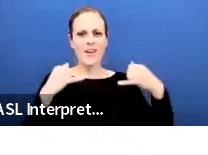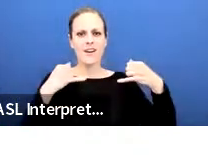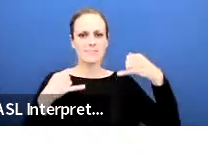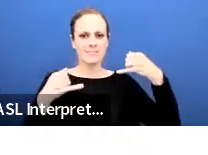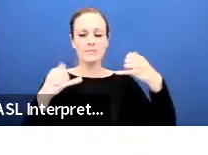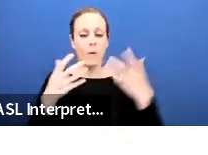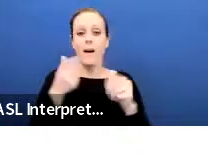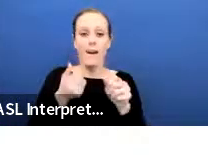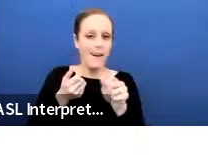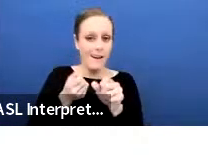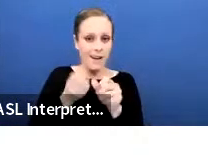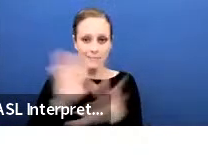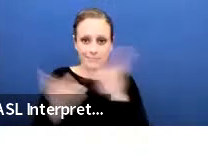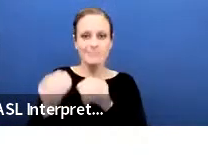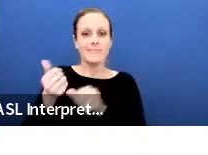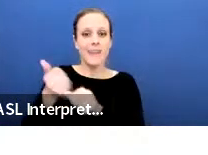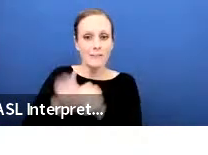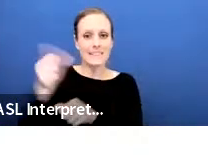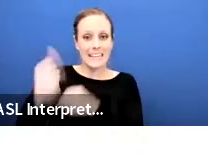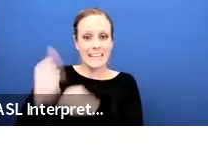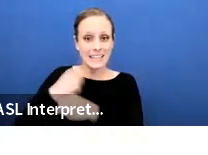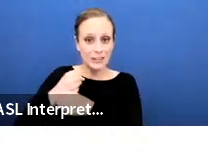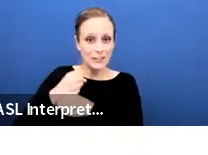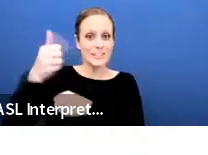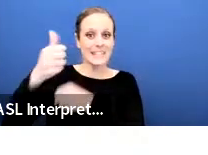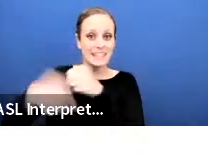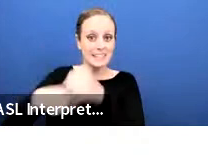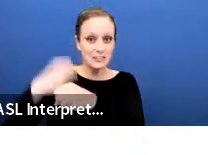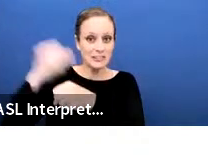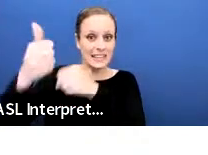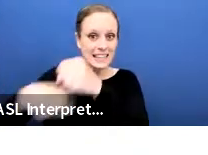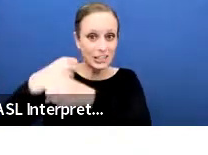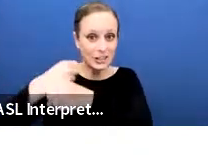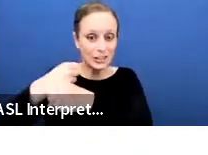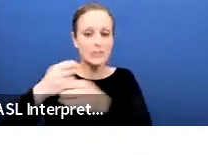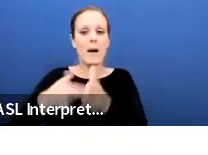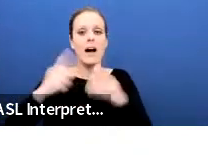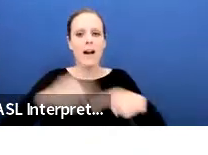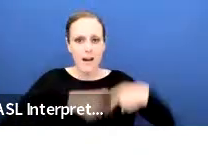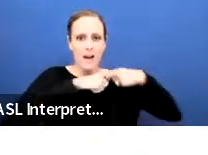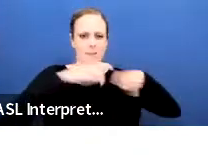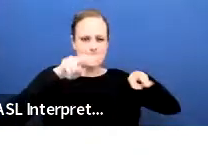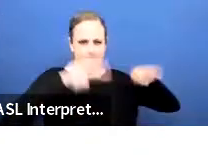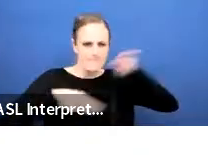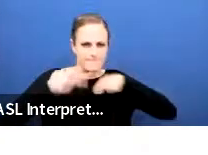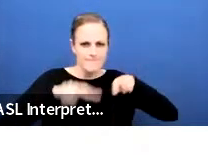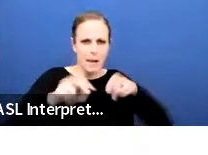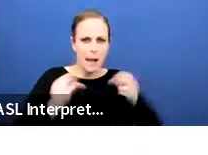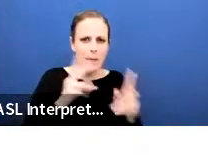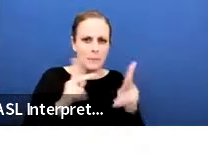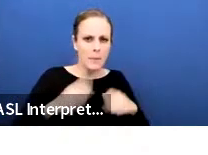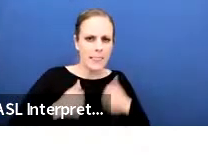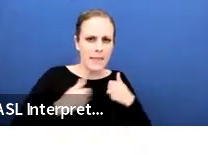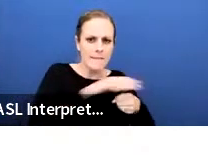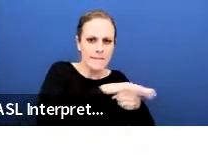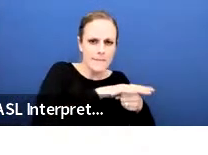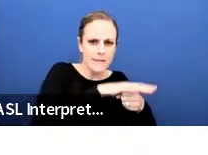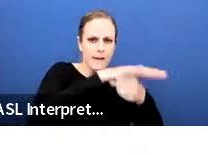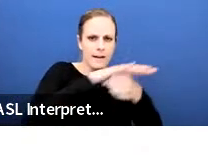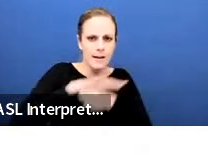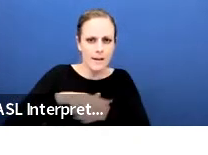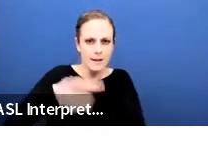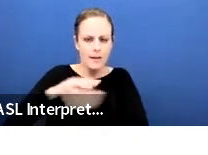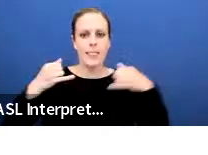is every 10 years they have to look at where everybody is, and then they redraw the lines. And so in this